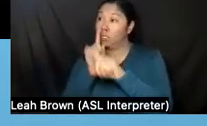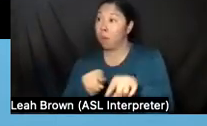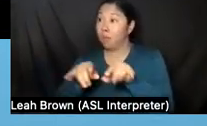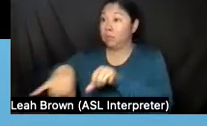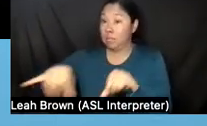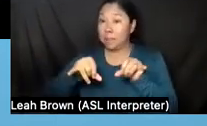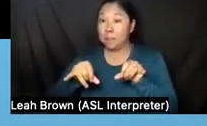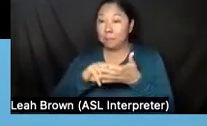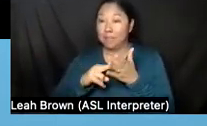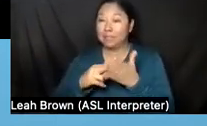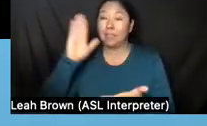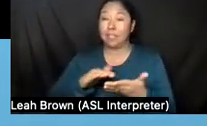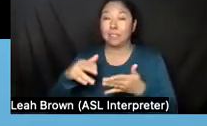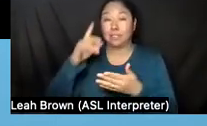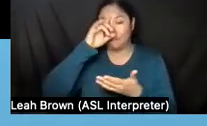confusion.